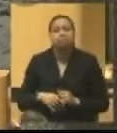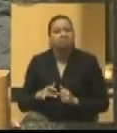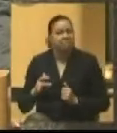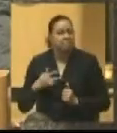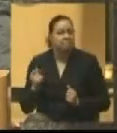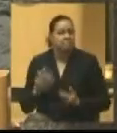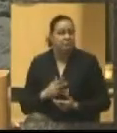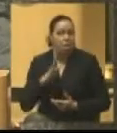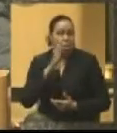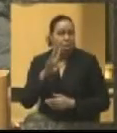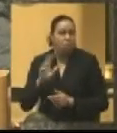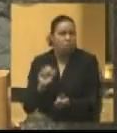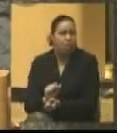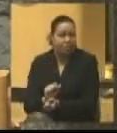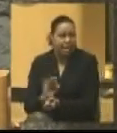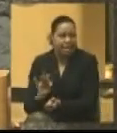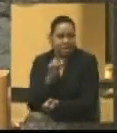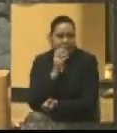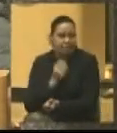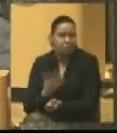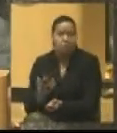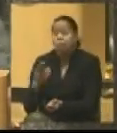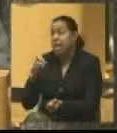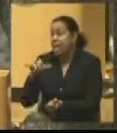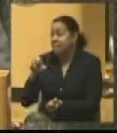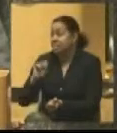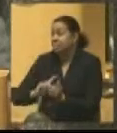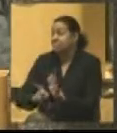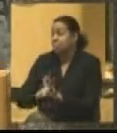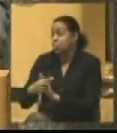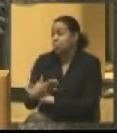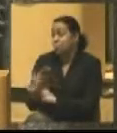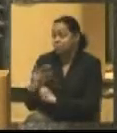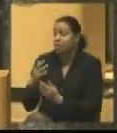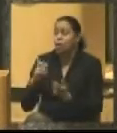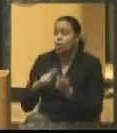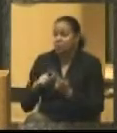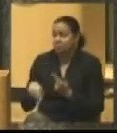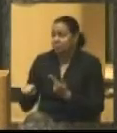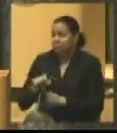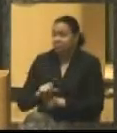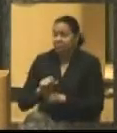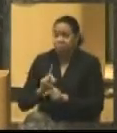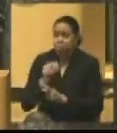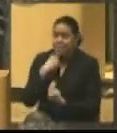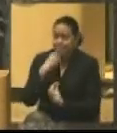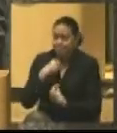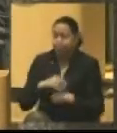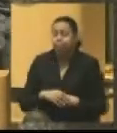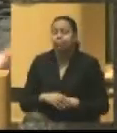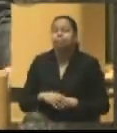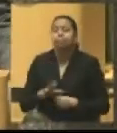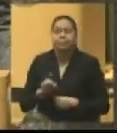be arrested if he failed to let his slaves know of their freedom, Hayes appeared one morning as the slaves were eating their breakfast. In a